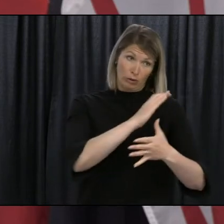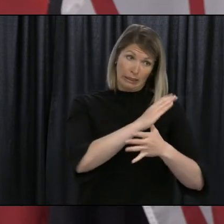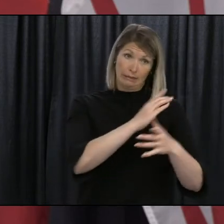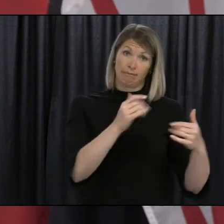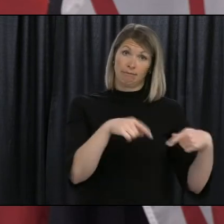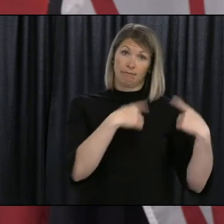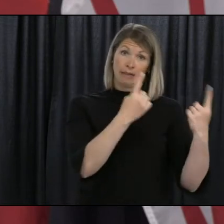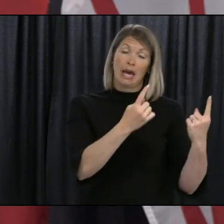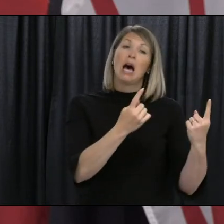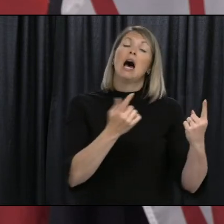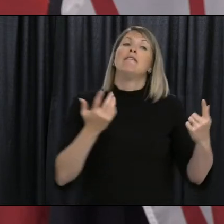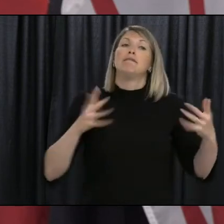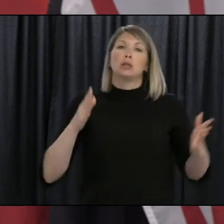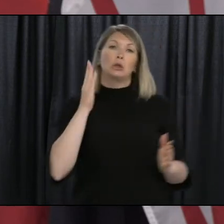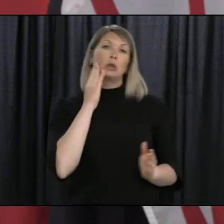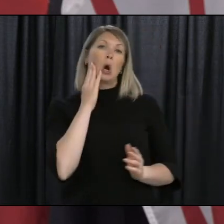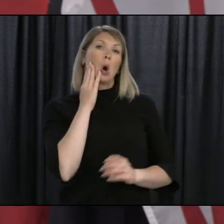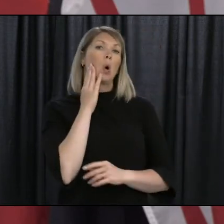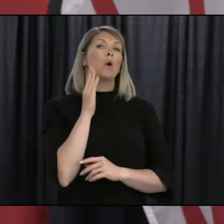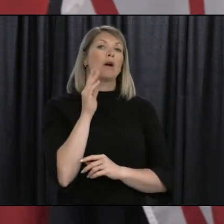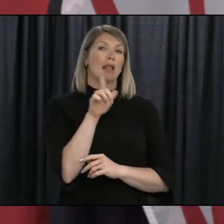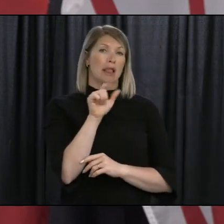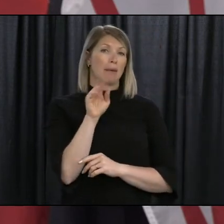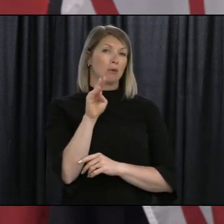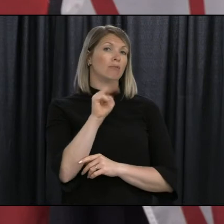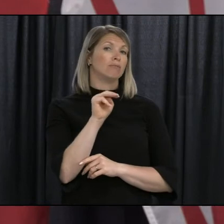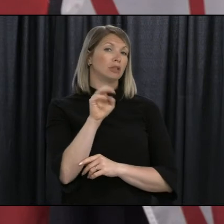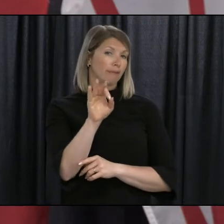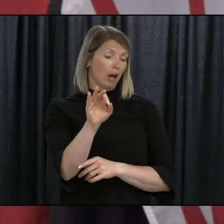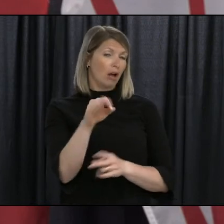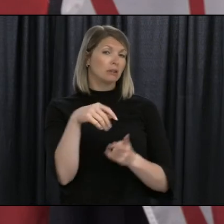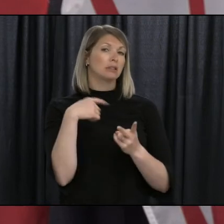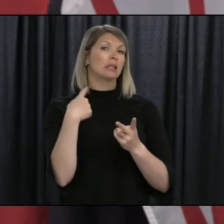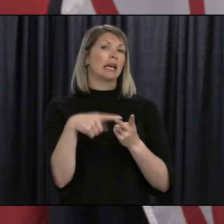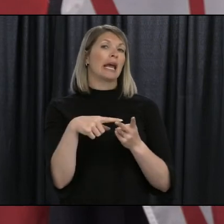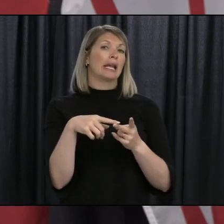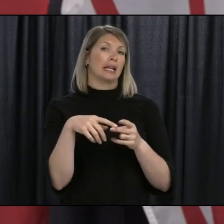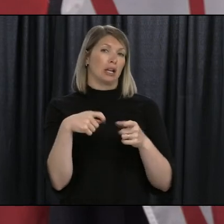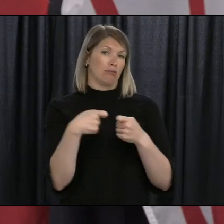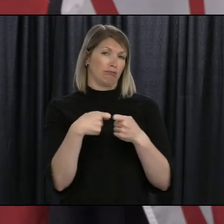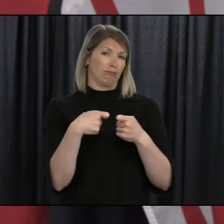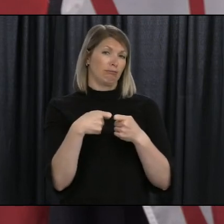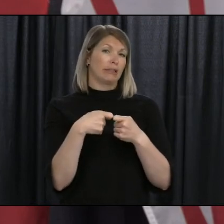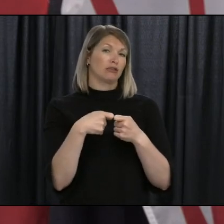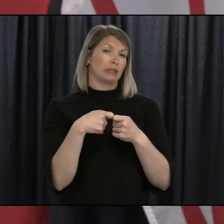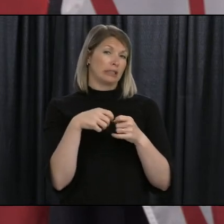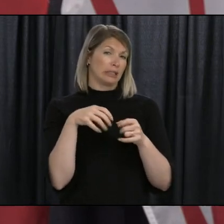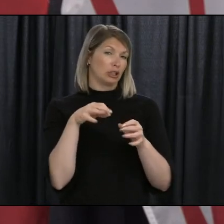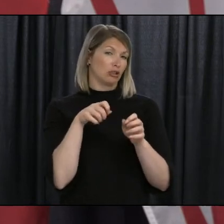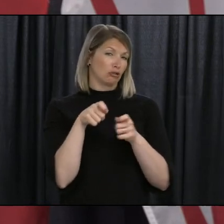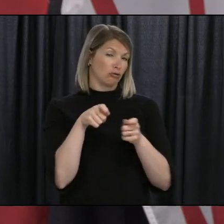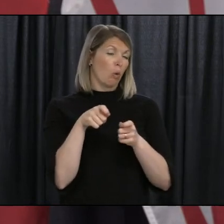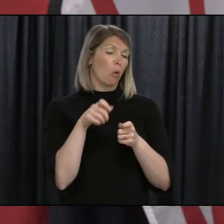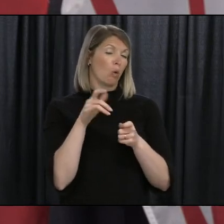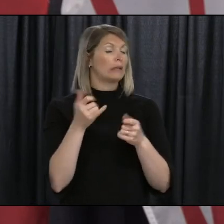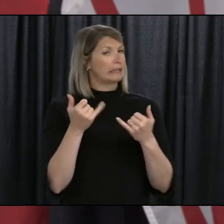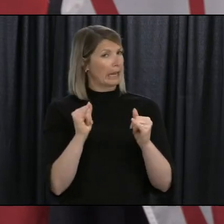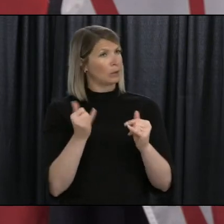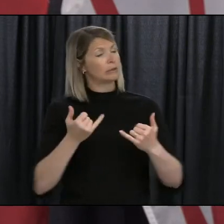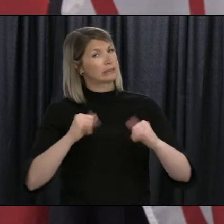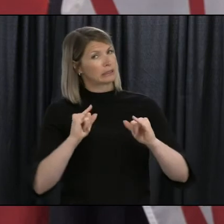this province. I know the Premier has been in discussion with the Prime Minister. I've been in discussion with